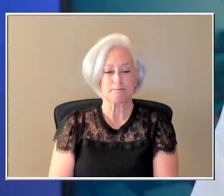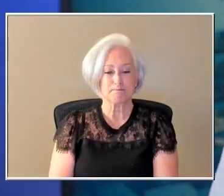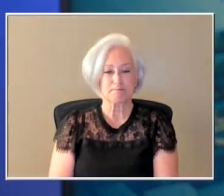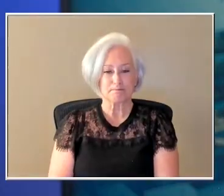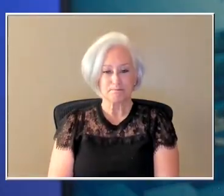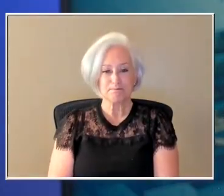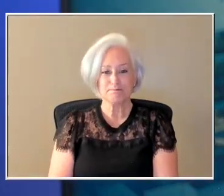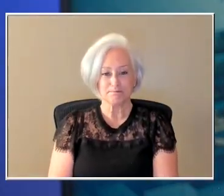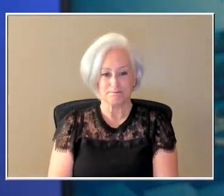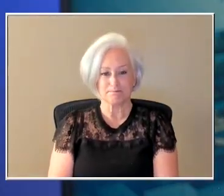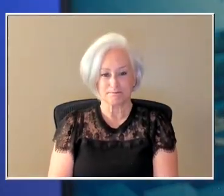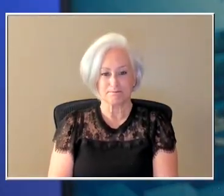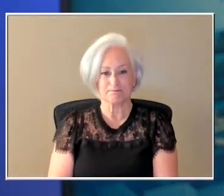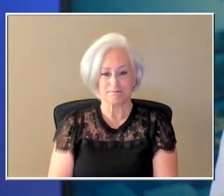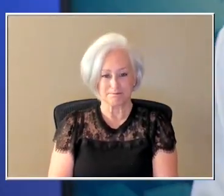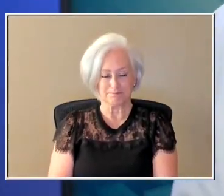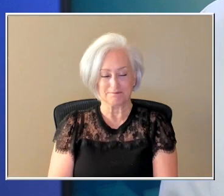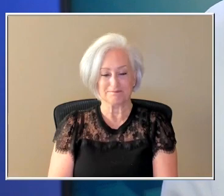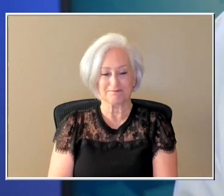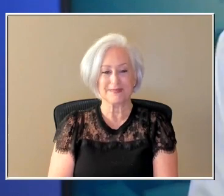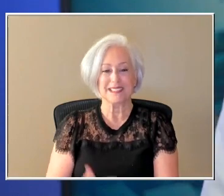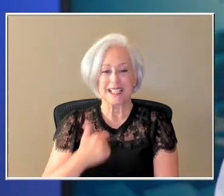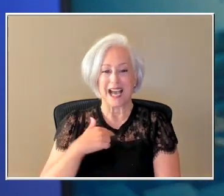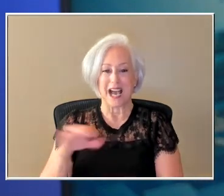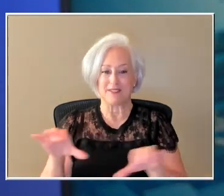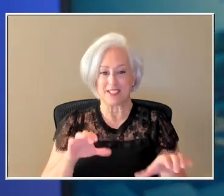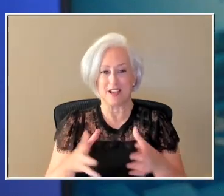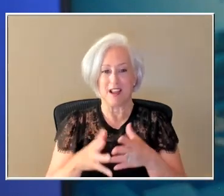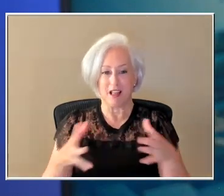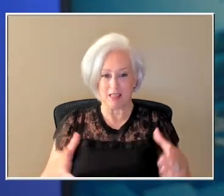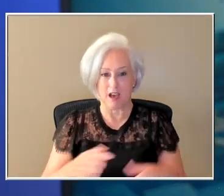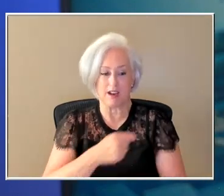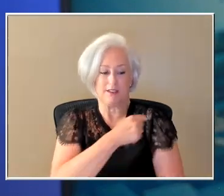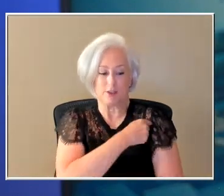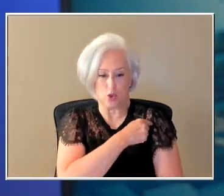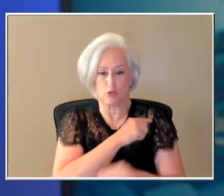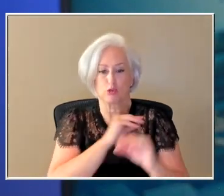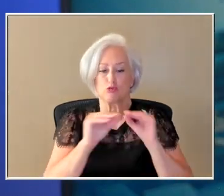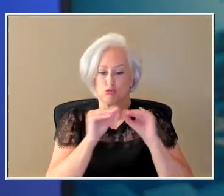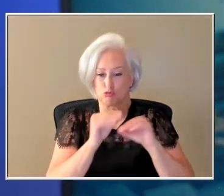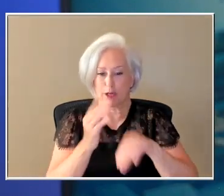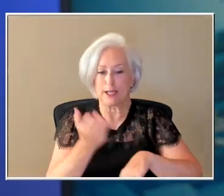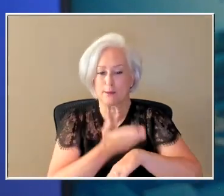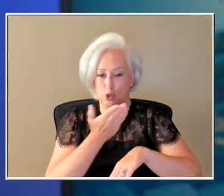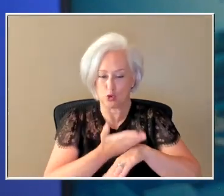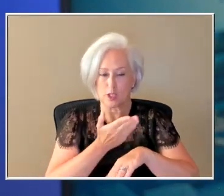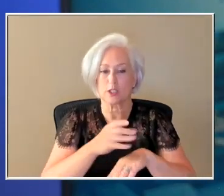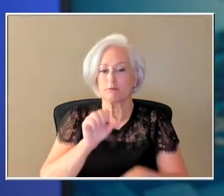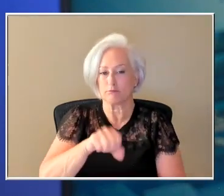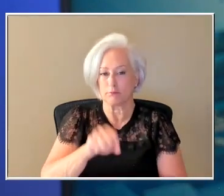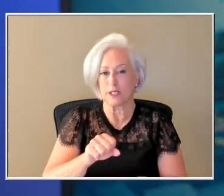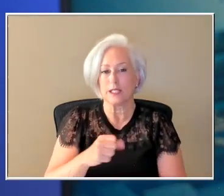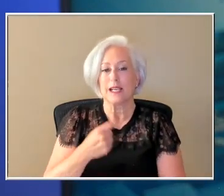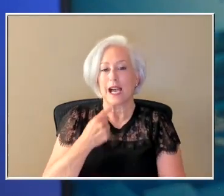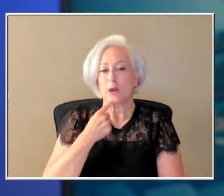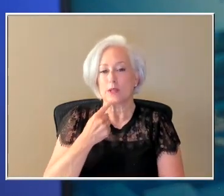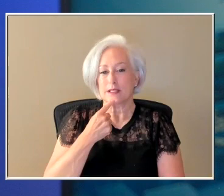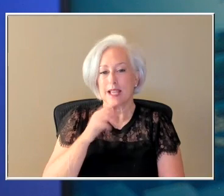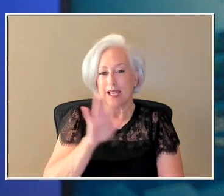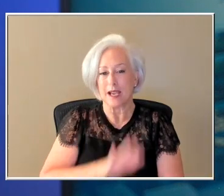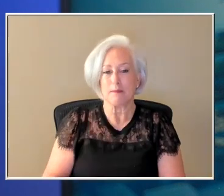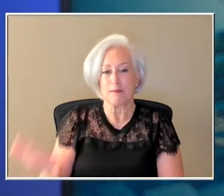this exact, I mean, I've done a lot of shoulder We know reconstructions this. and so forth, but we've probably done about 20 of the